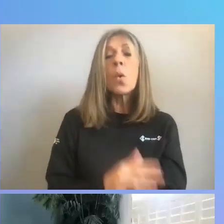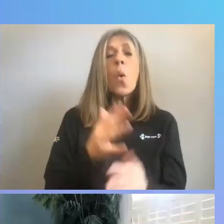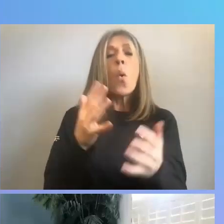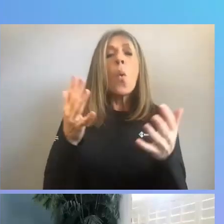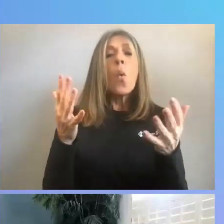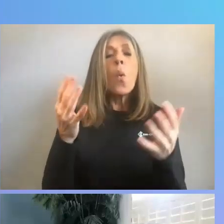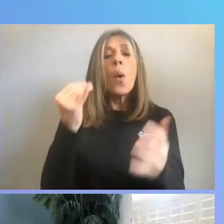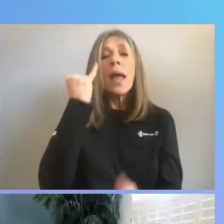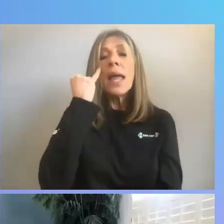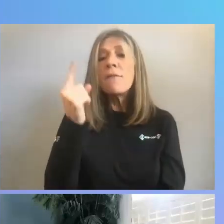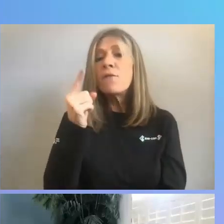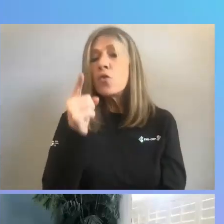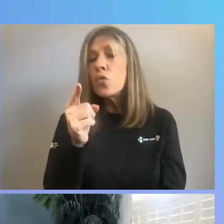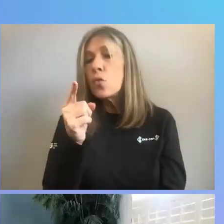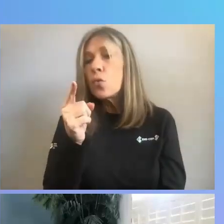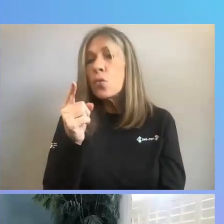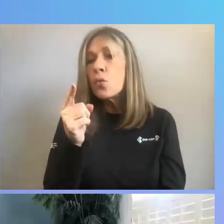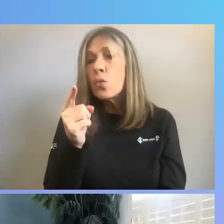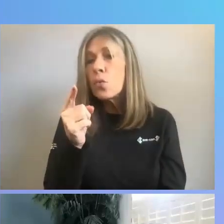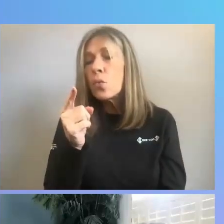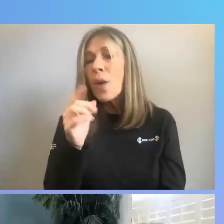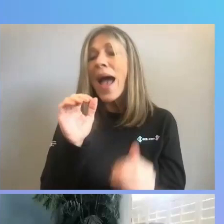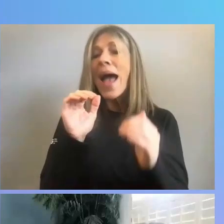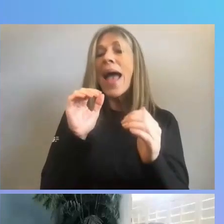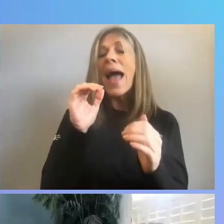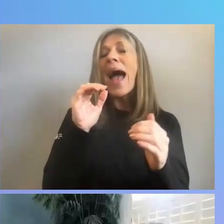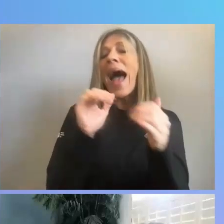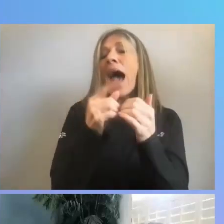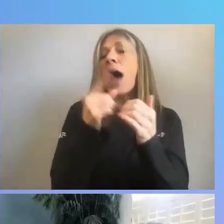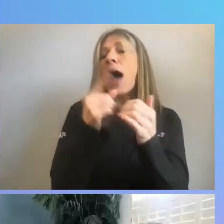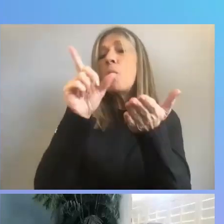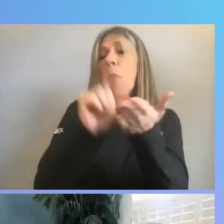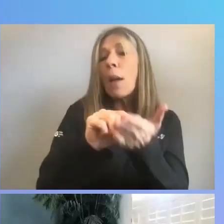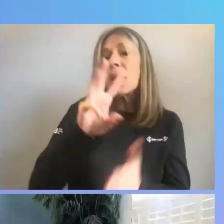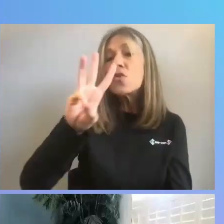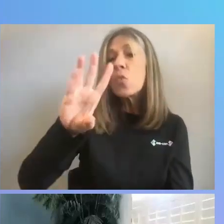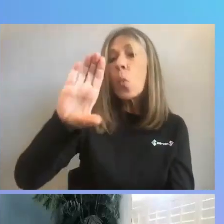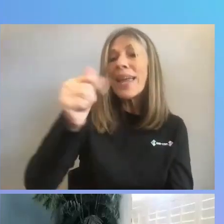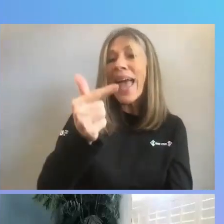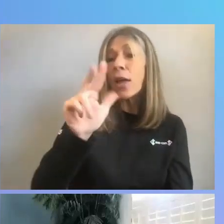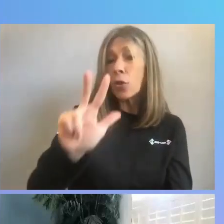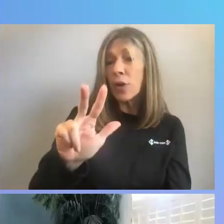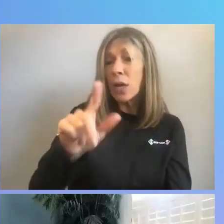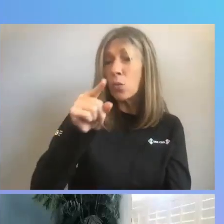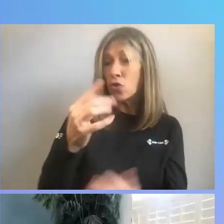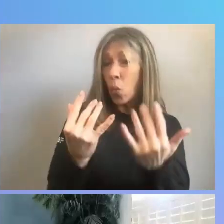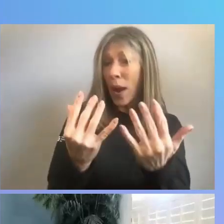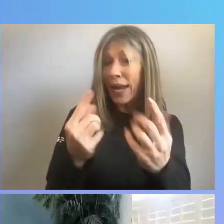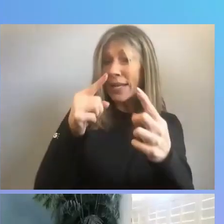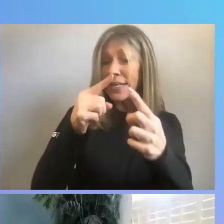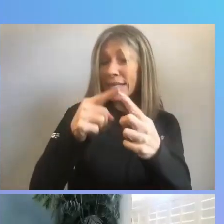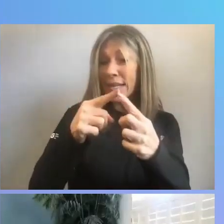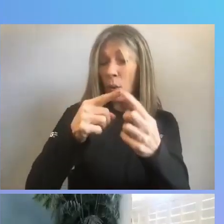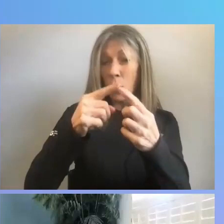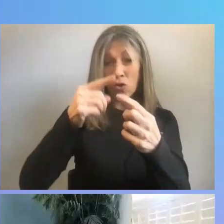charge of the world? How would you publish WCAG 3? Would you wait until it was all